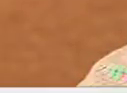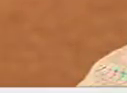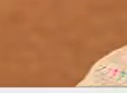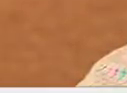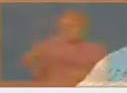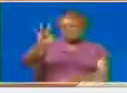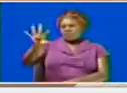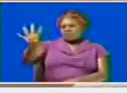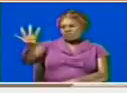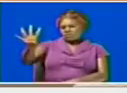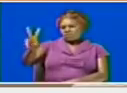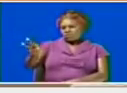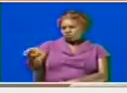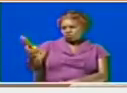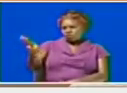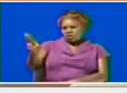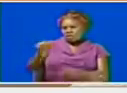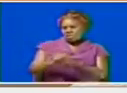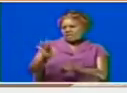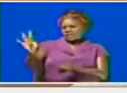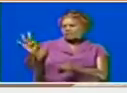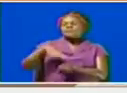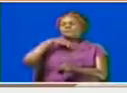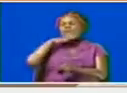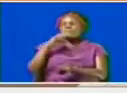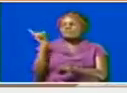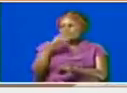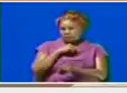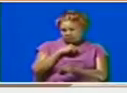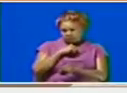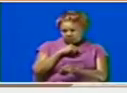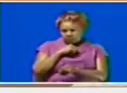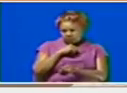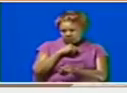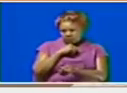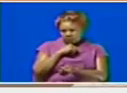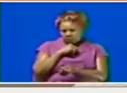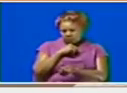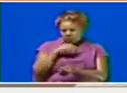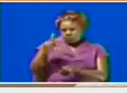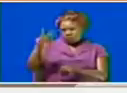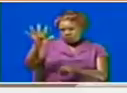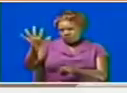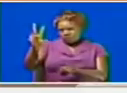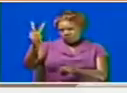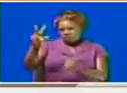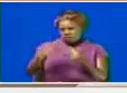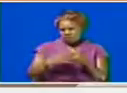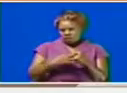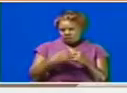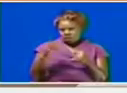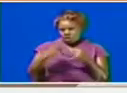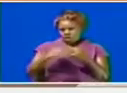34 who were shot, 13 succumbed to injuries, that is 13 died, between 25th and 28th of